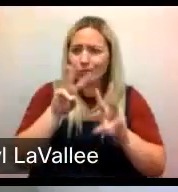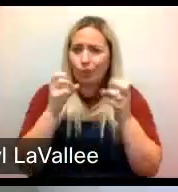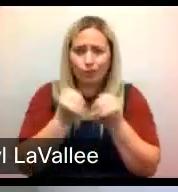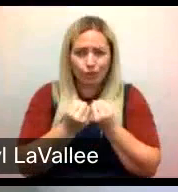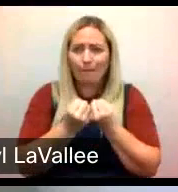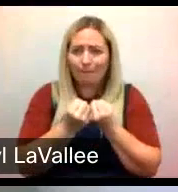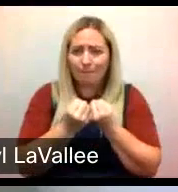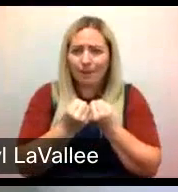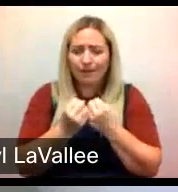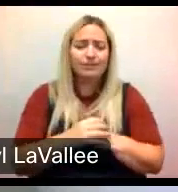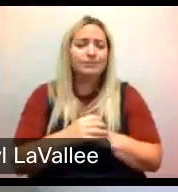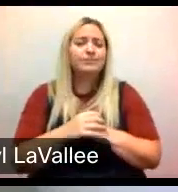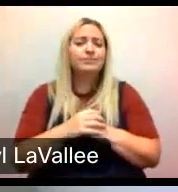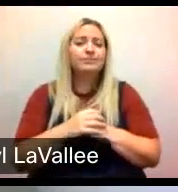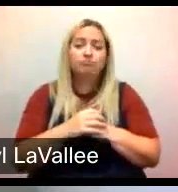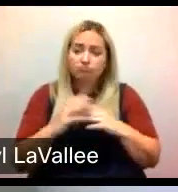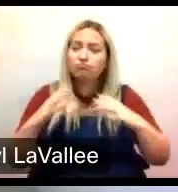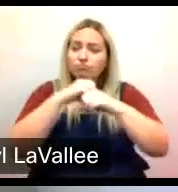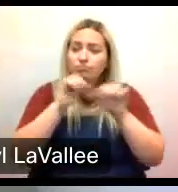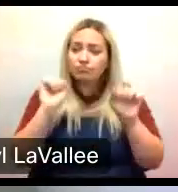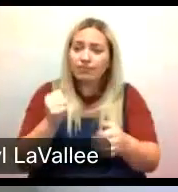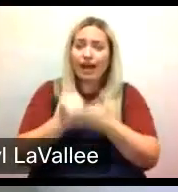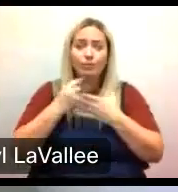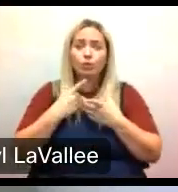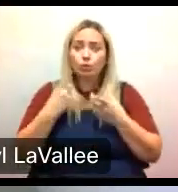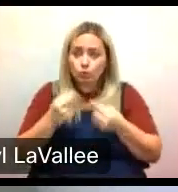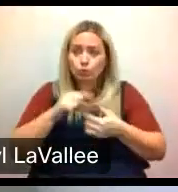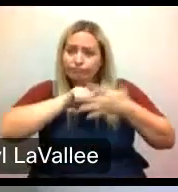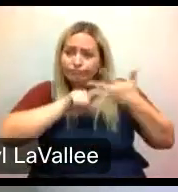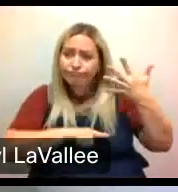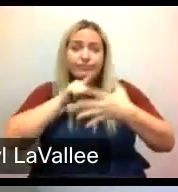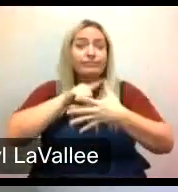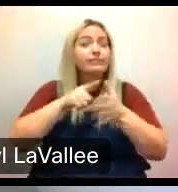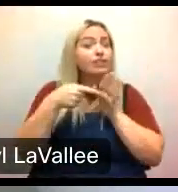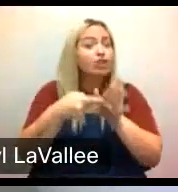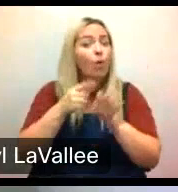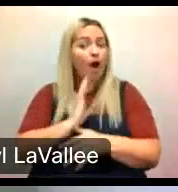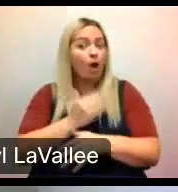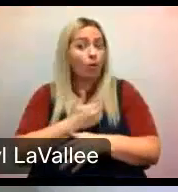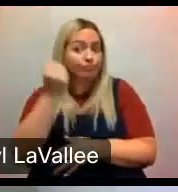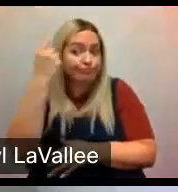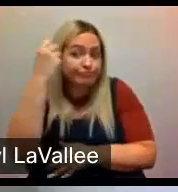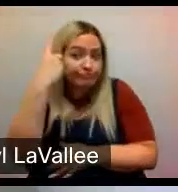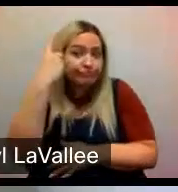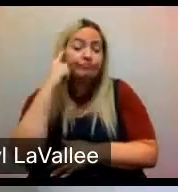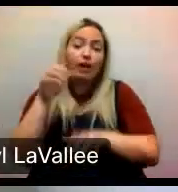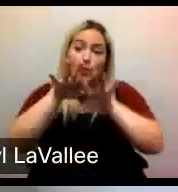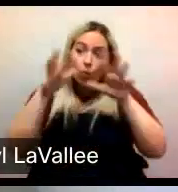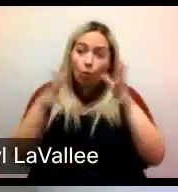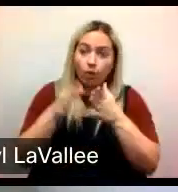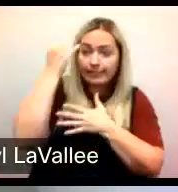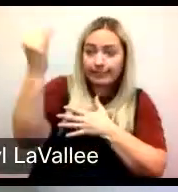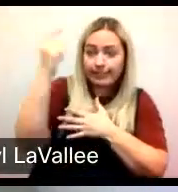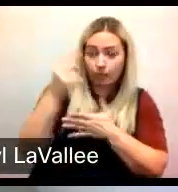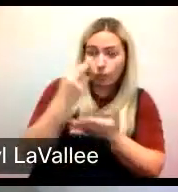series? Summarizing can help us do a lot of things. It can help us to demonstrate our understanding of the overall idea of a